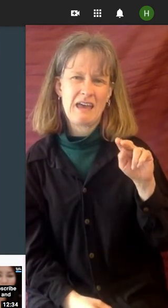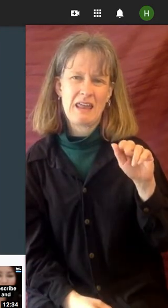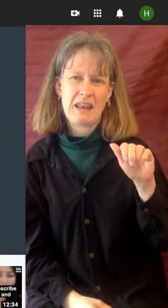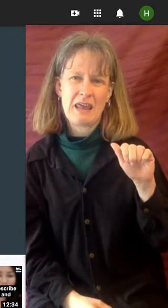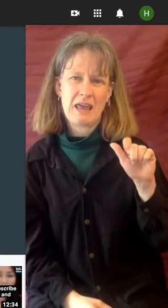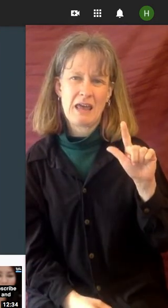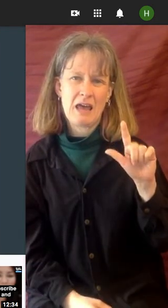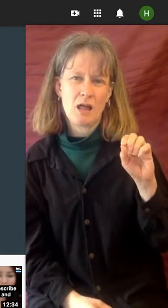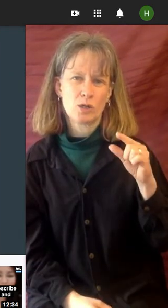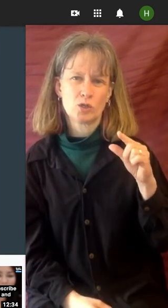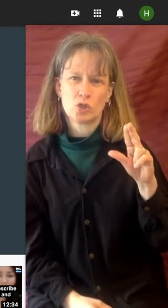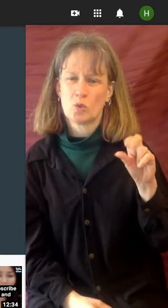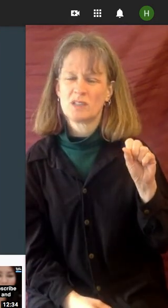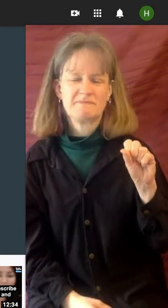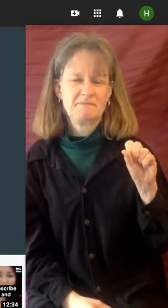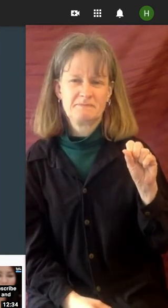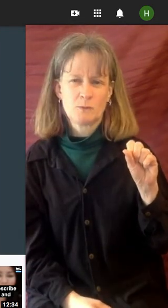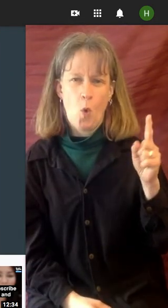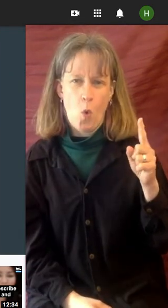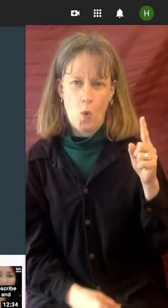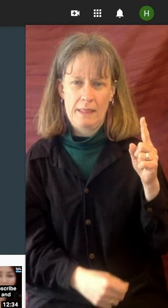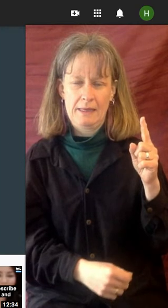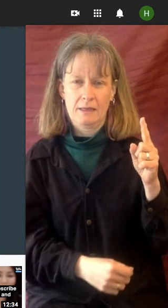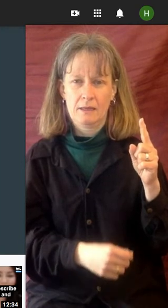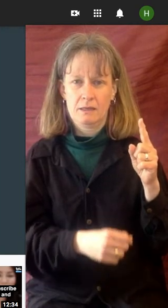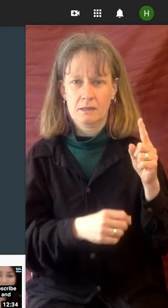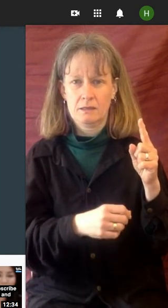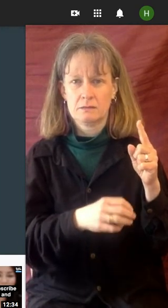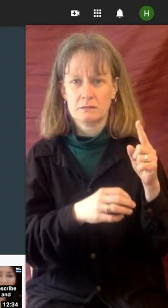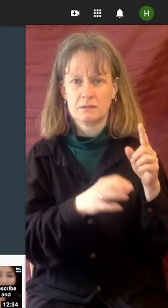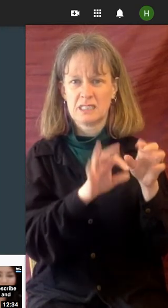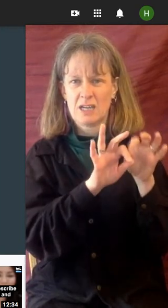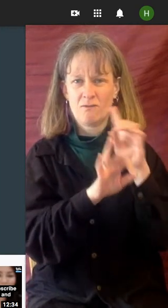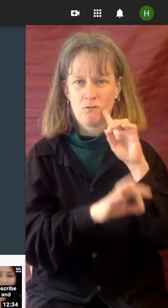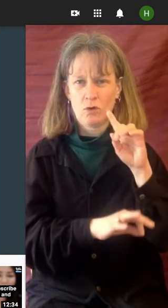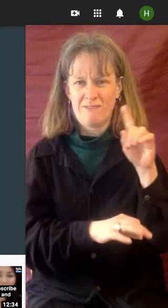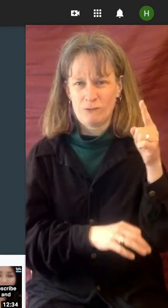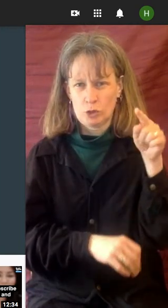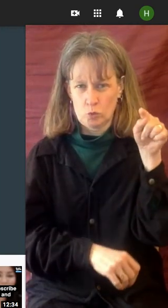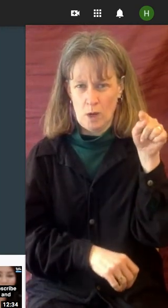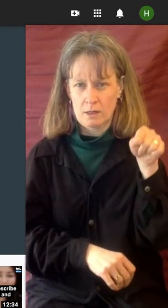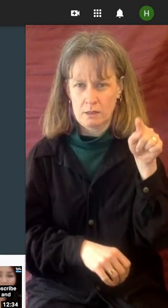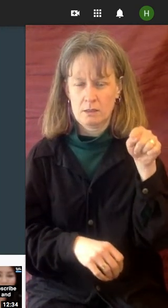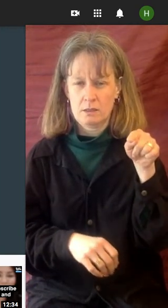for homologous, but we'll write a definition or description for both.